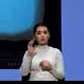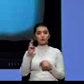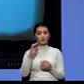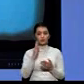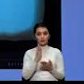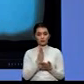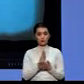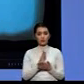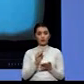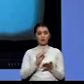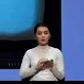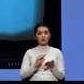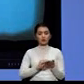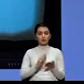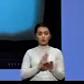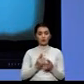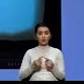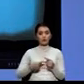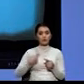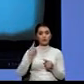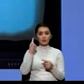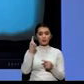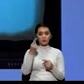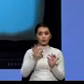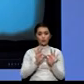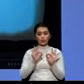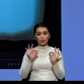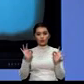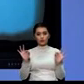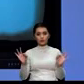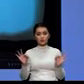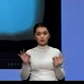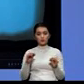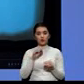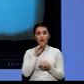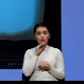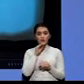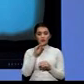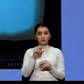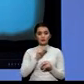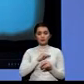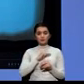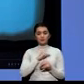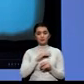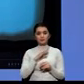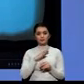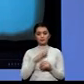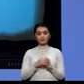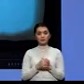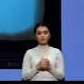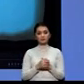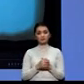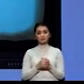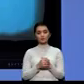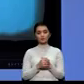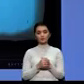millari ham bor, diqqat qiling. Bu balandlik uzunliklarini o'lchashda olimlar tomonidan ishlatib borilgan